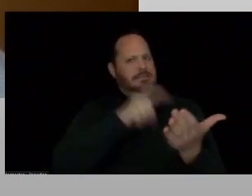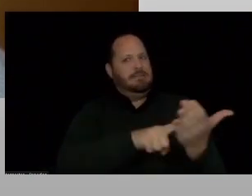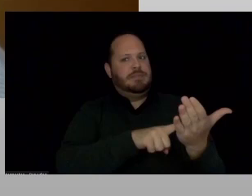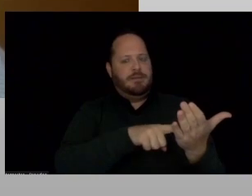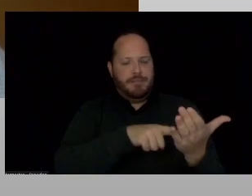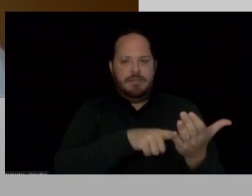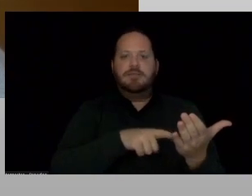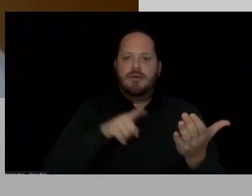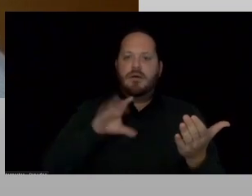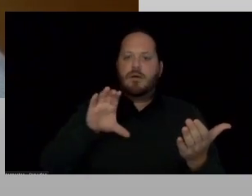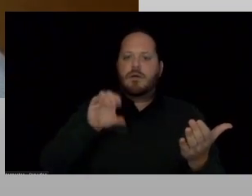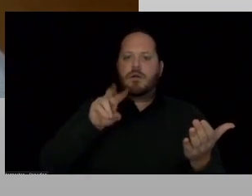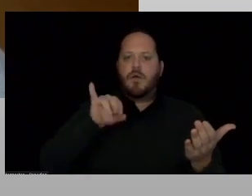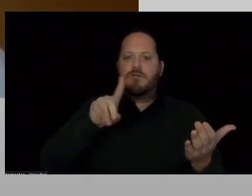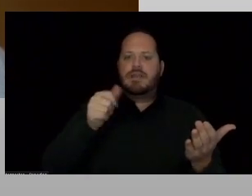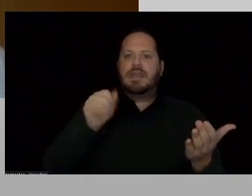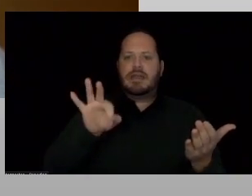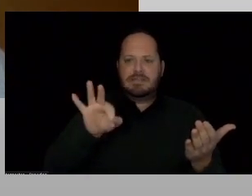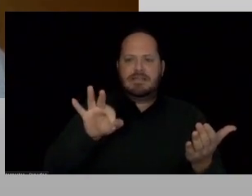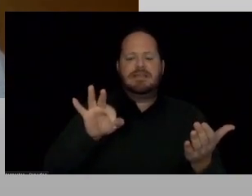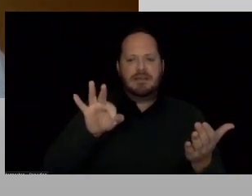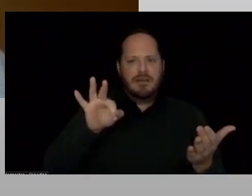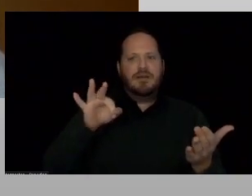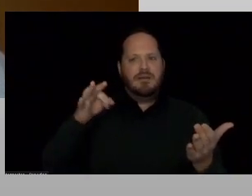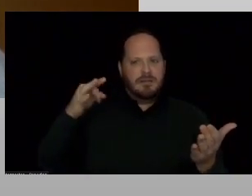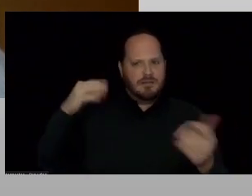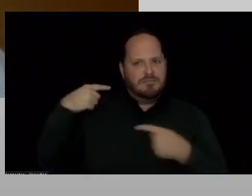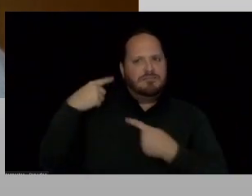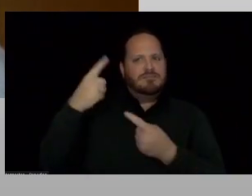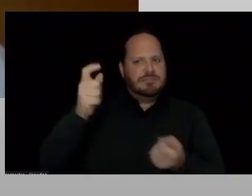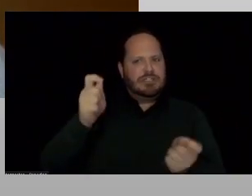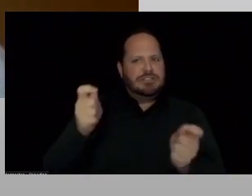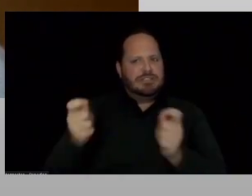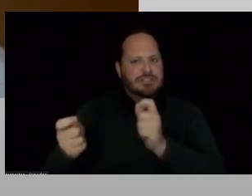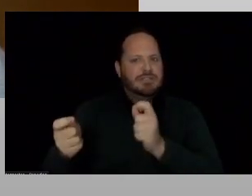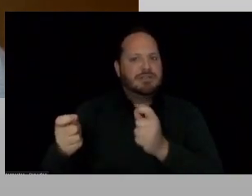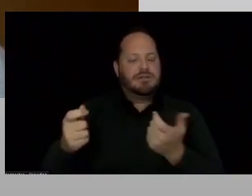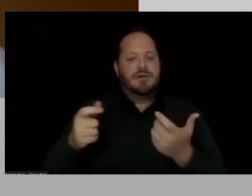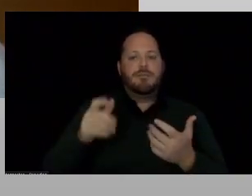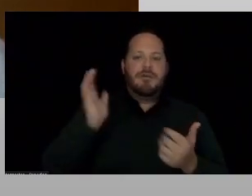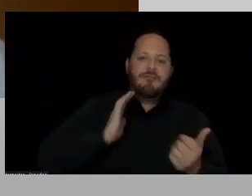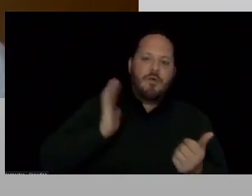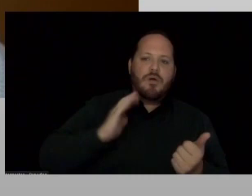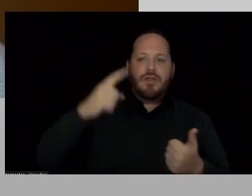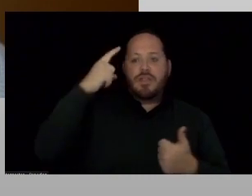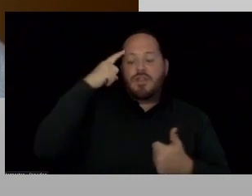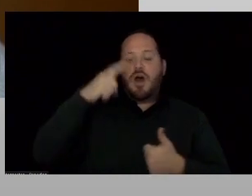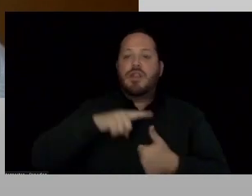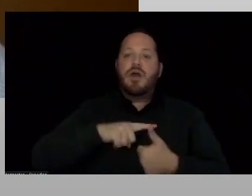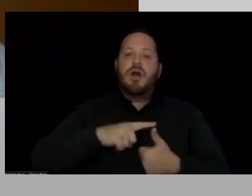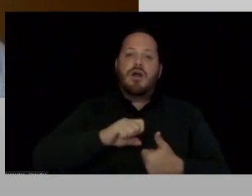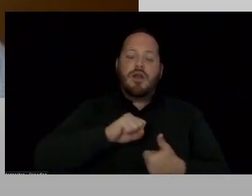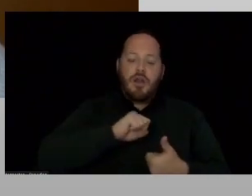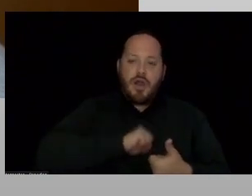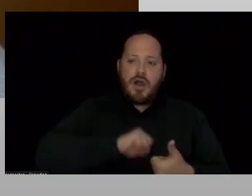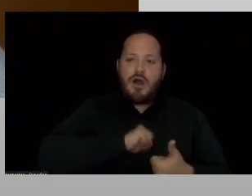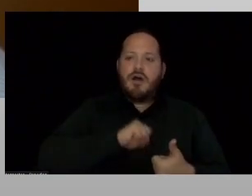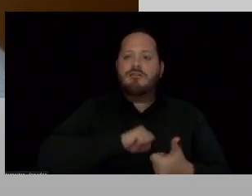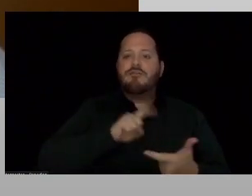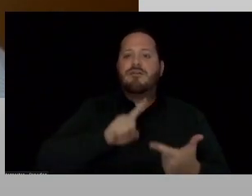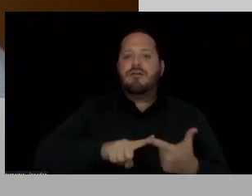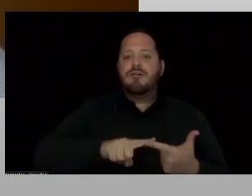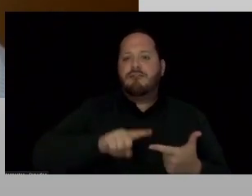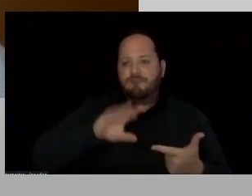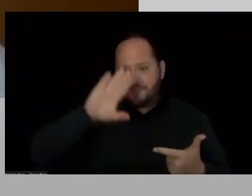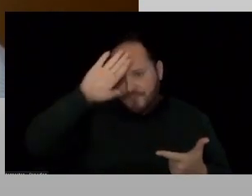from, oh, it's very classic. You're going to have a sudden onset of a fever and a new cough, and you're going to feel body aches. That's kind of classic